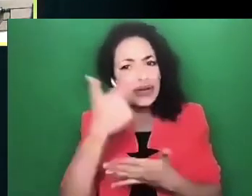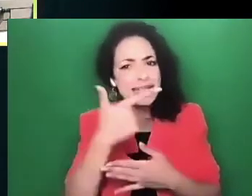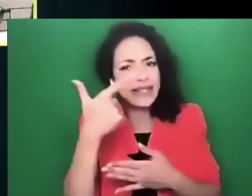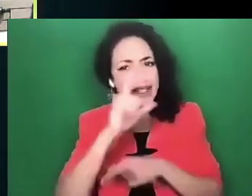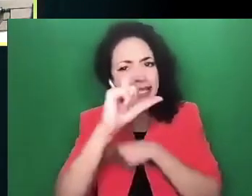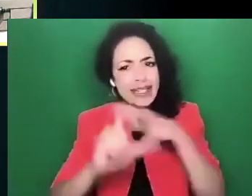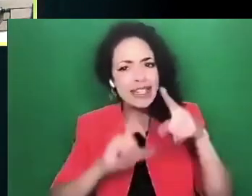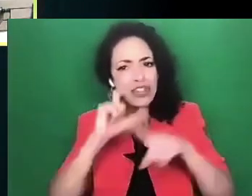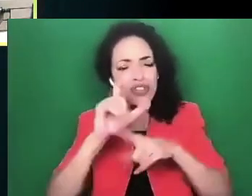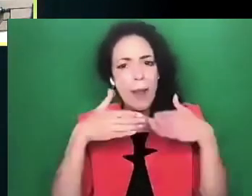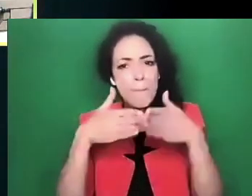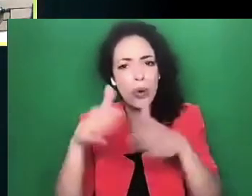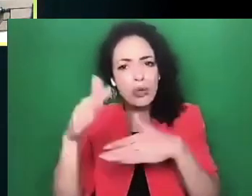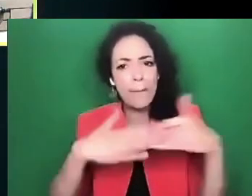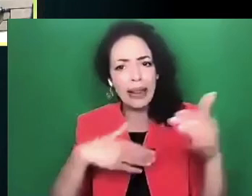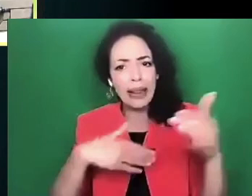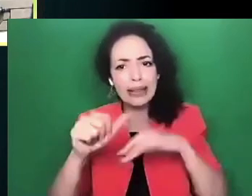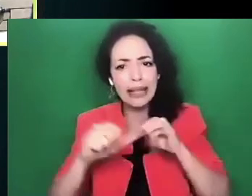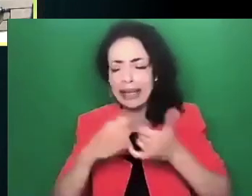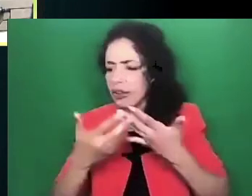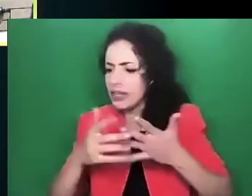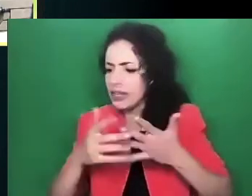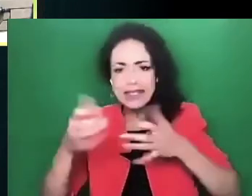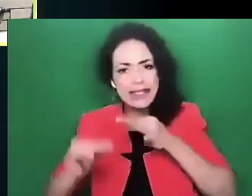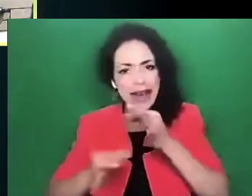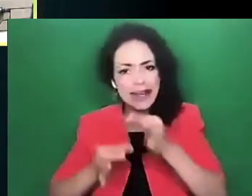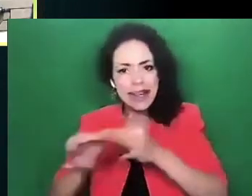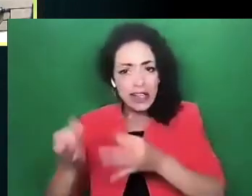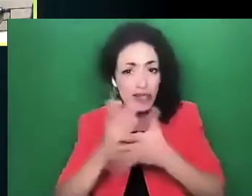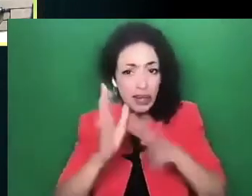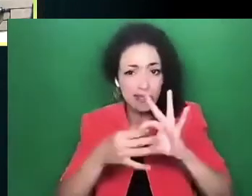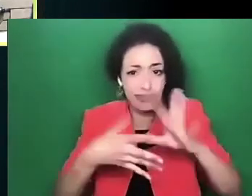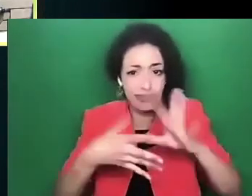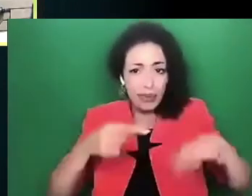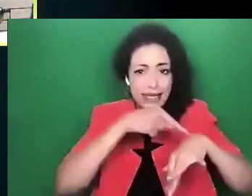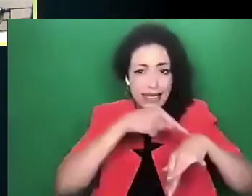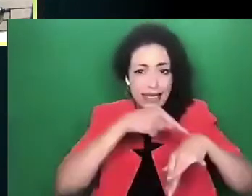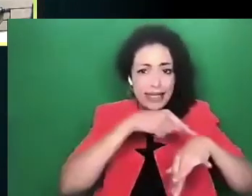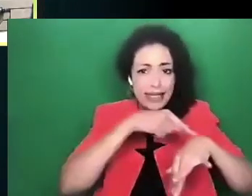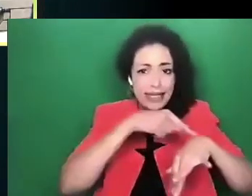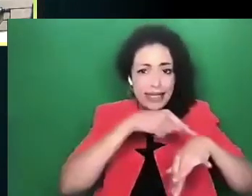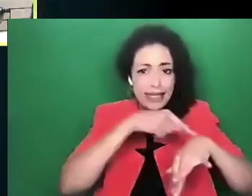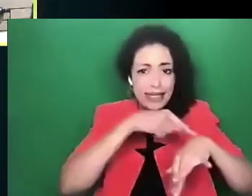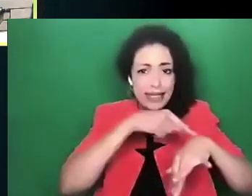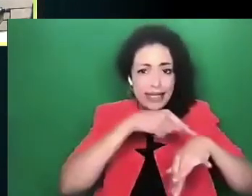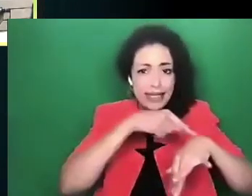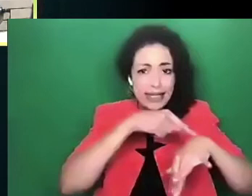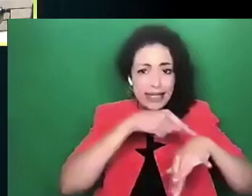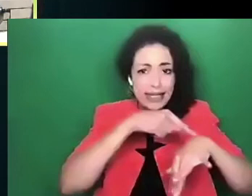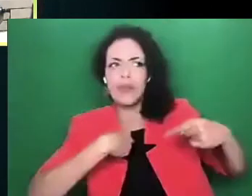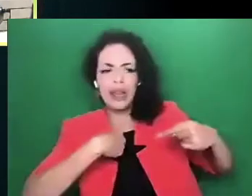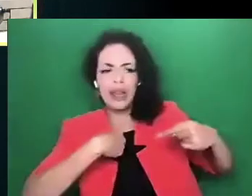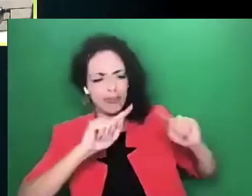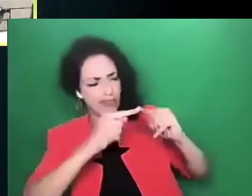the time or place. So using that as a concept and using art to enter, you know, that gave me that opportunity of a